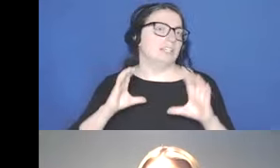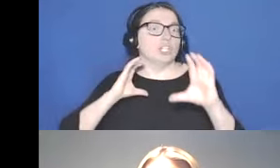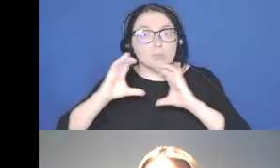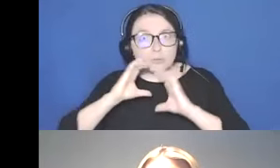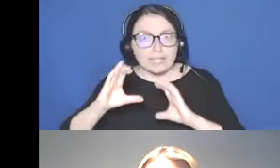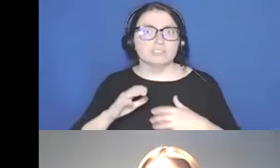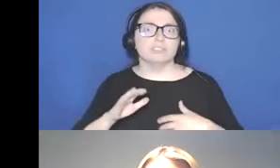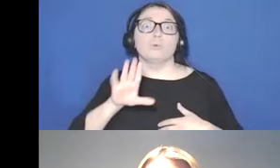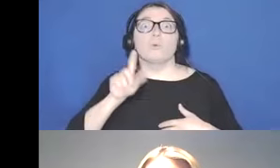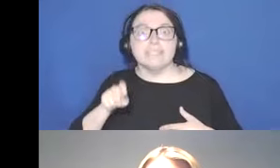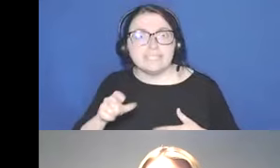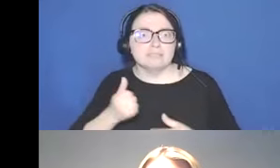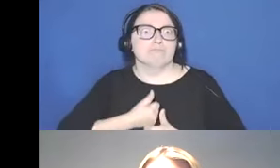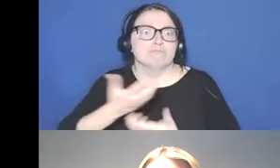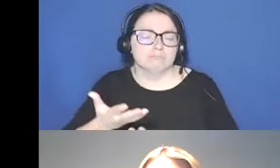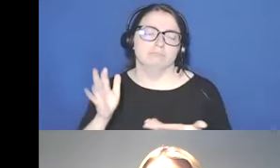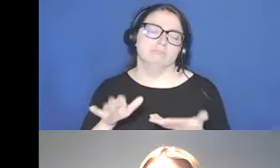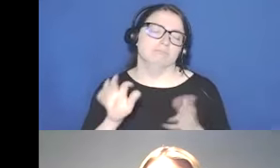needs.